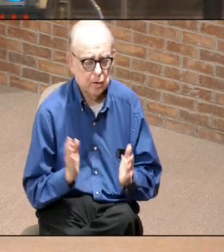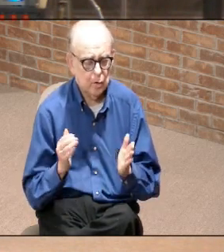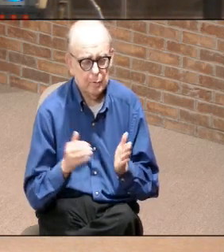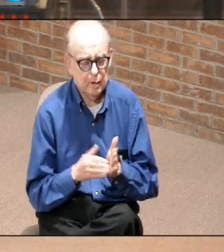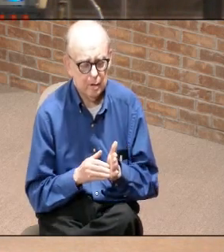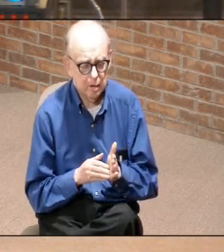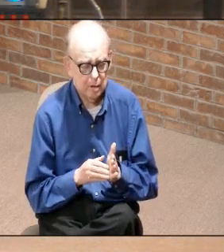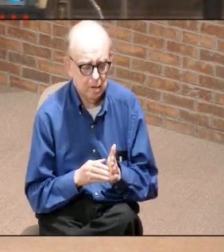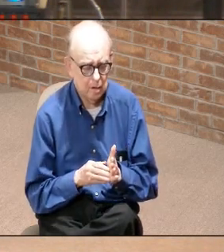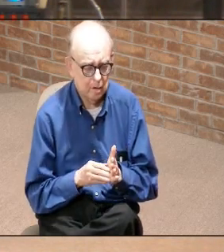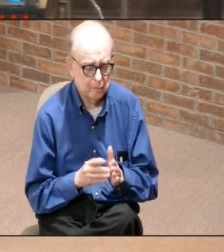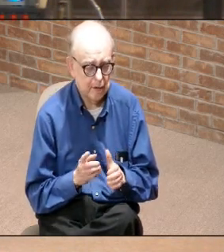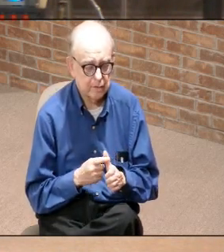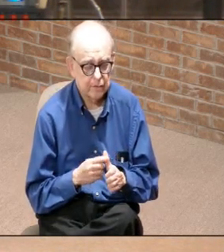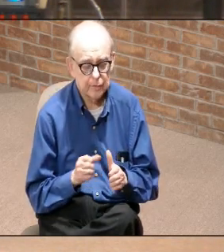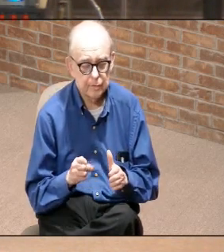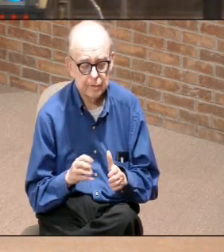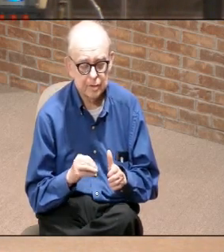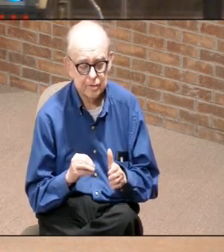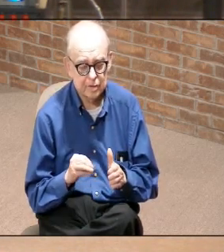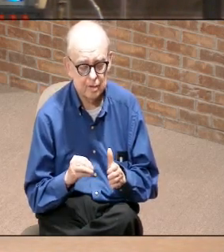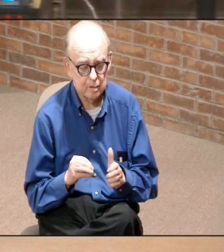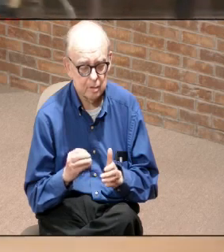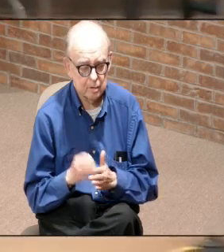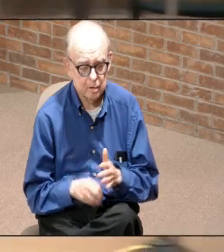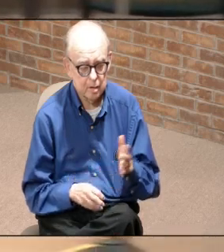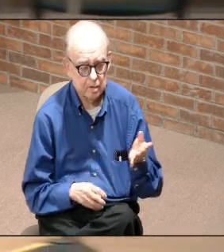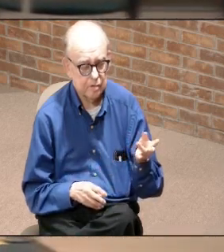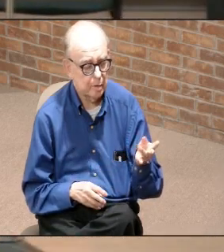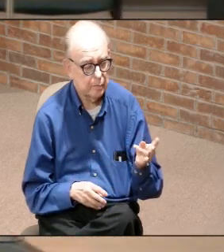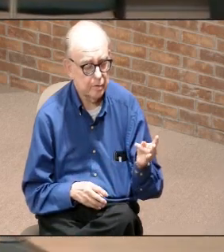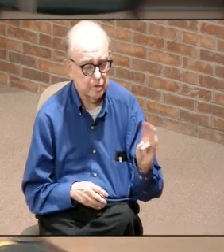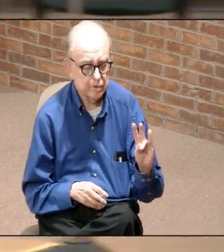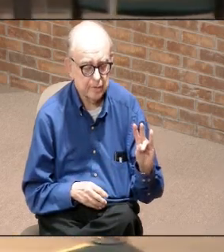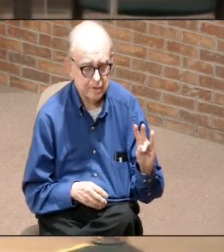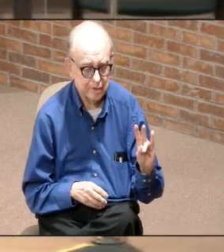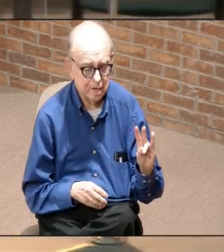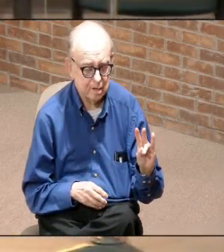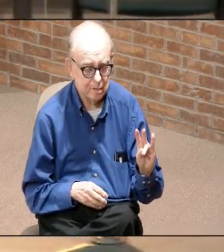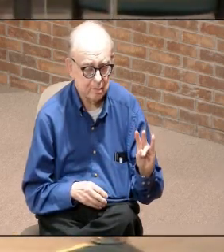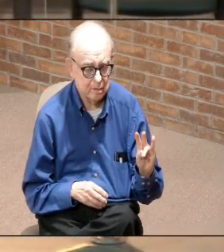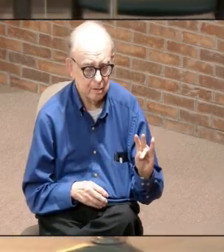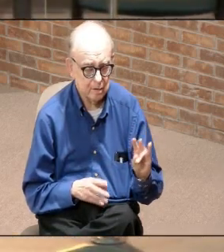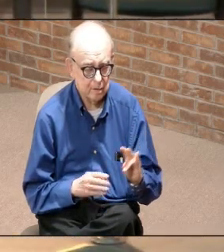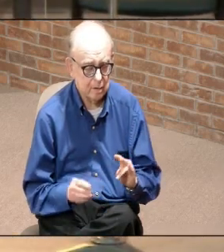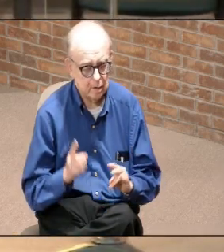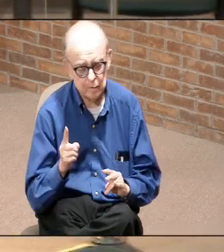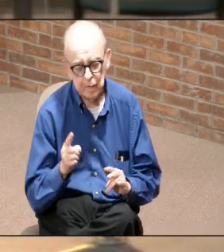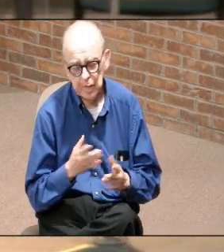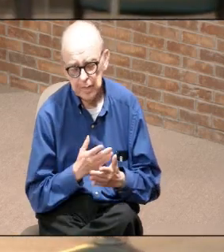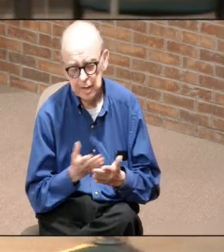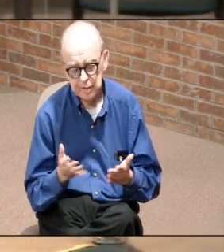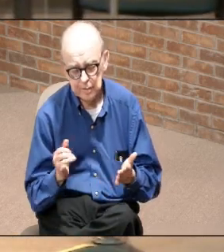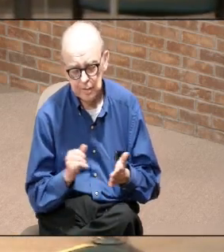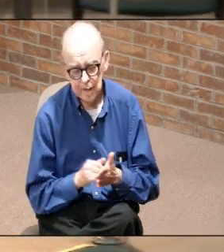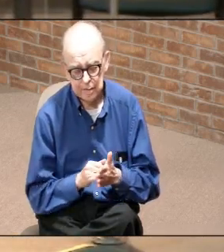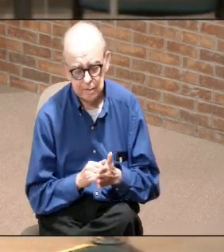to 1 Samuel chapter 17. And one of the things